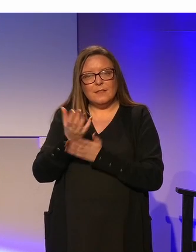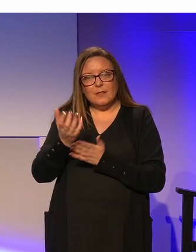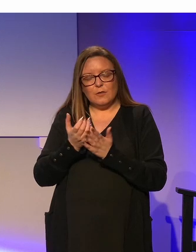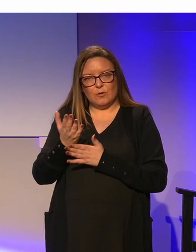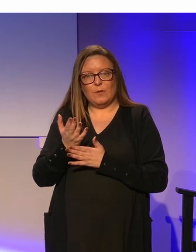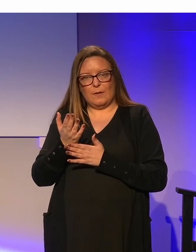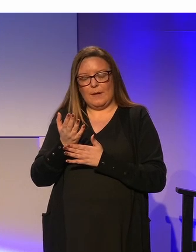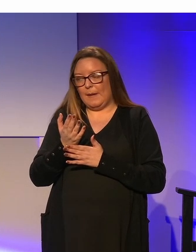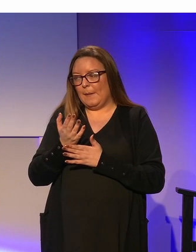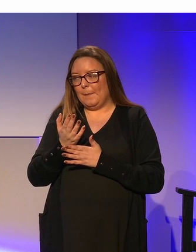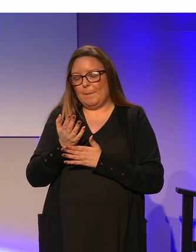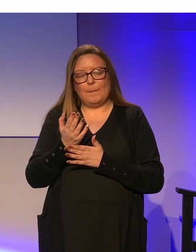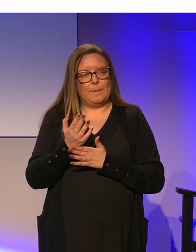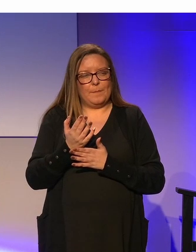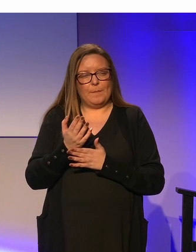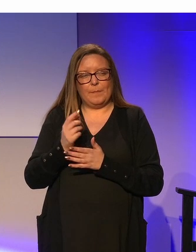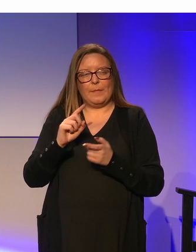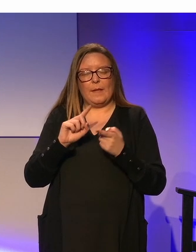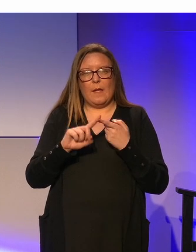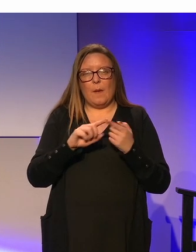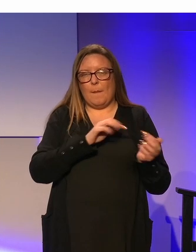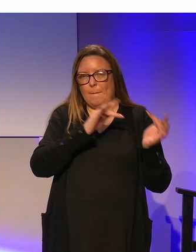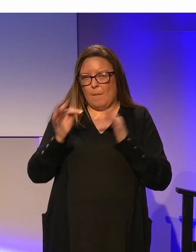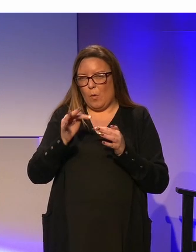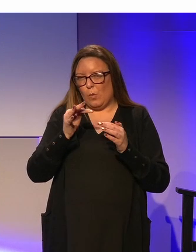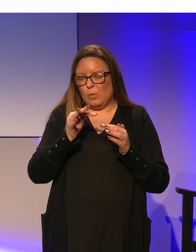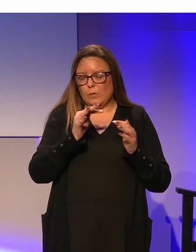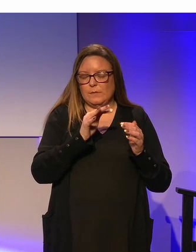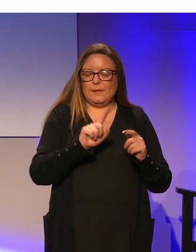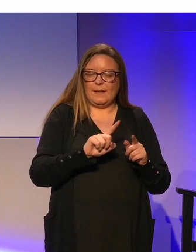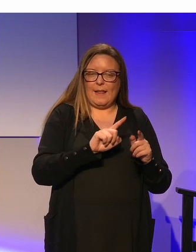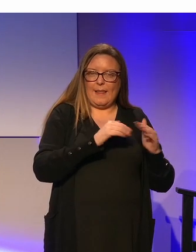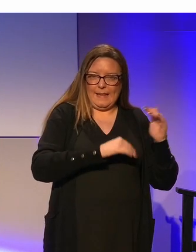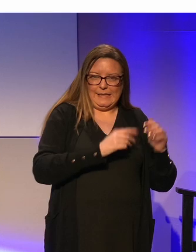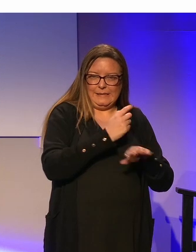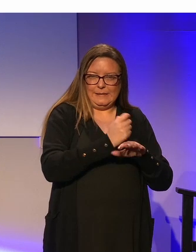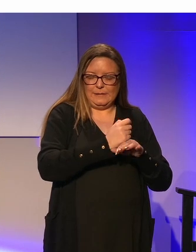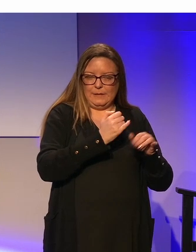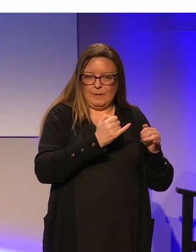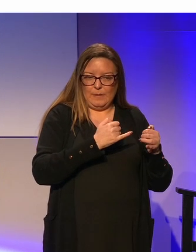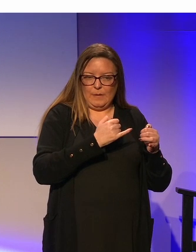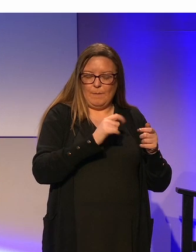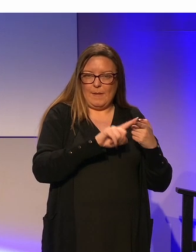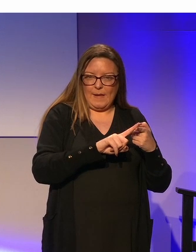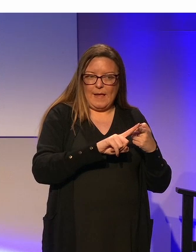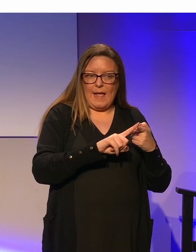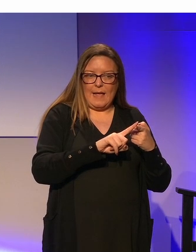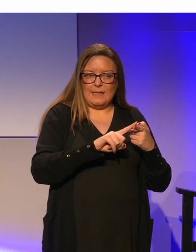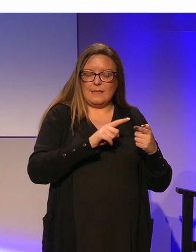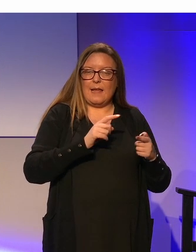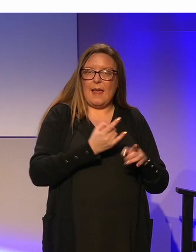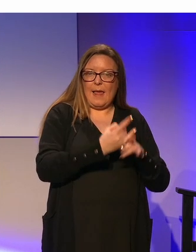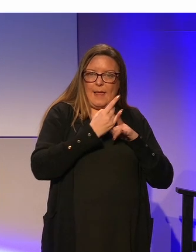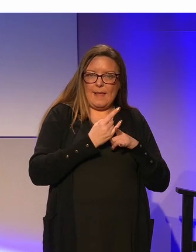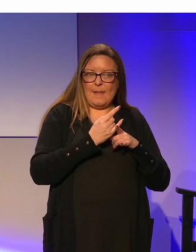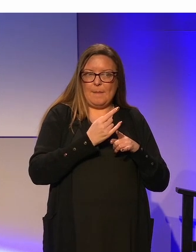withdrawal time from classes in post-primary school than in primary school, and how this has helped their confidence as they feel